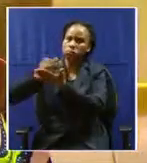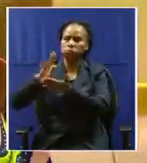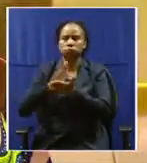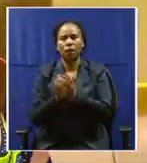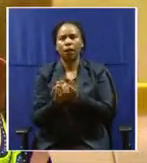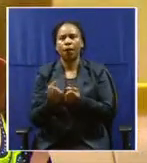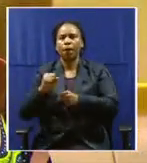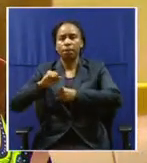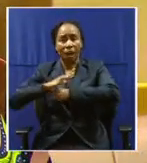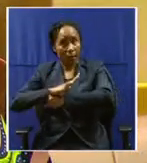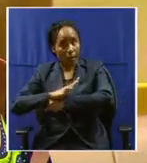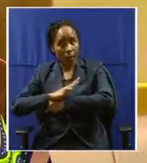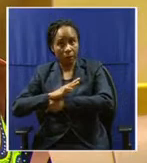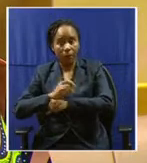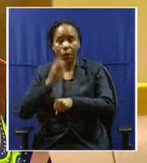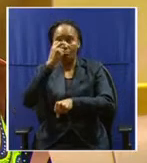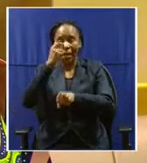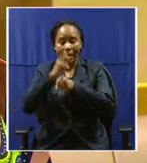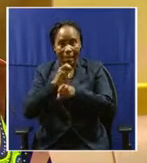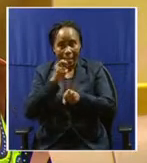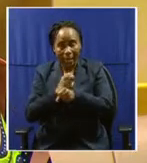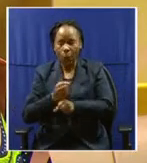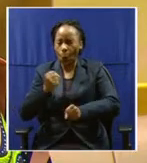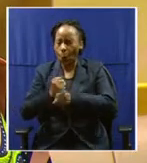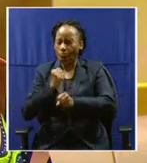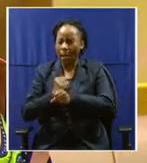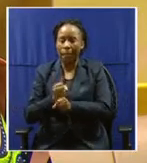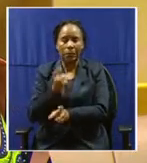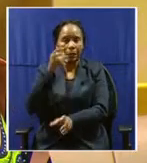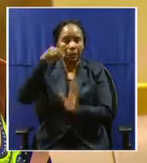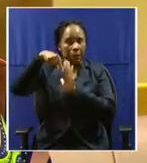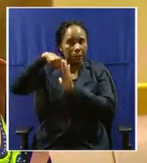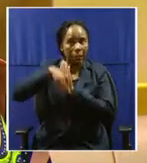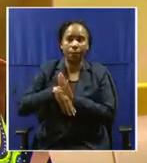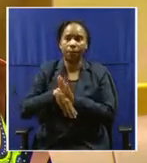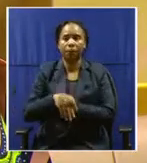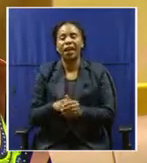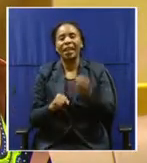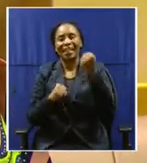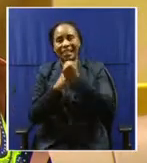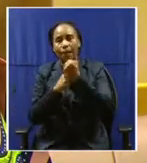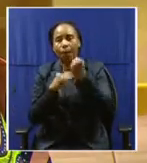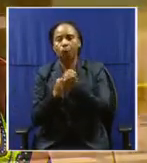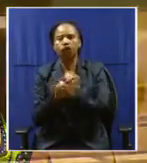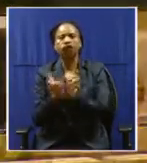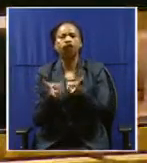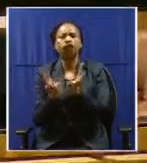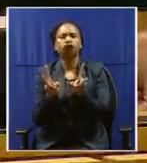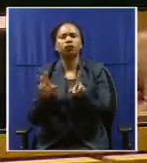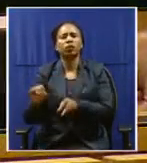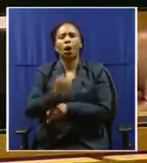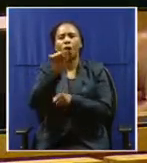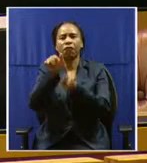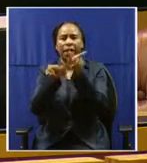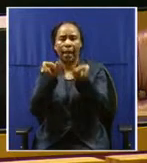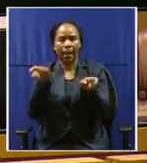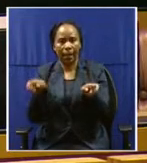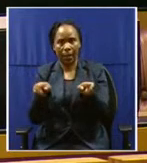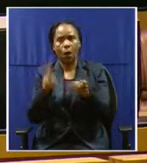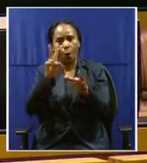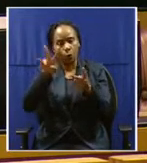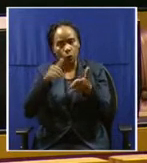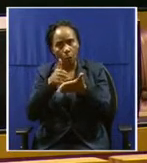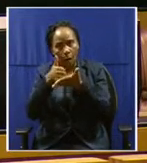to take extraordinary measures to support ordinary South Africans. We also had to assist